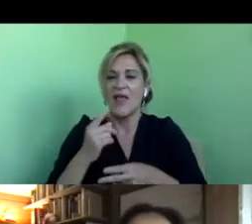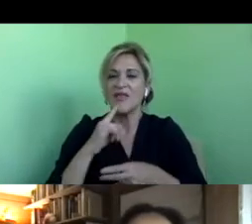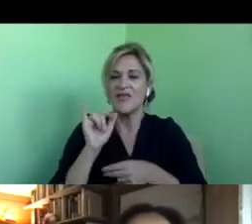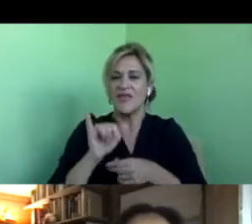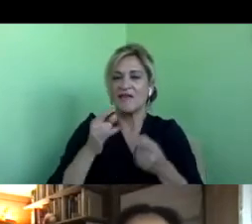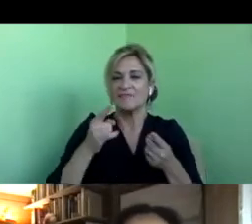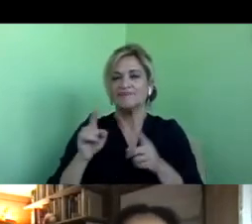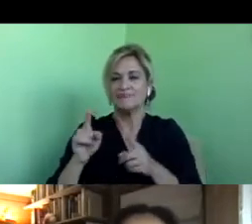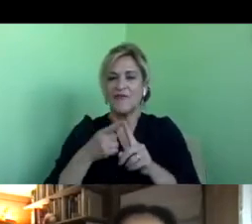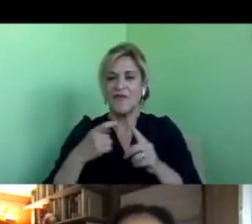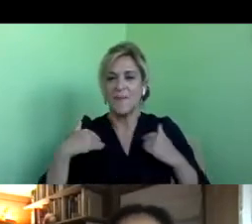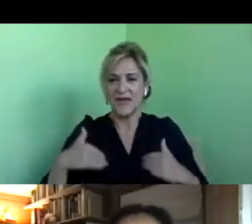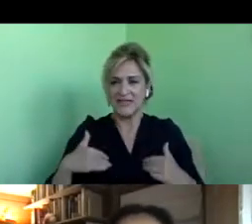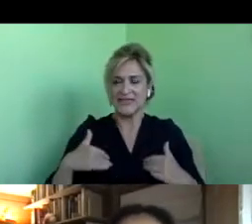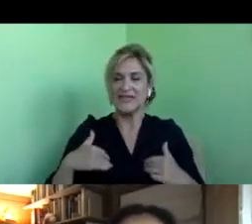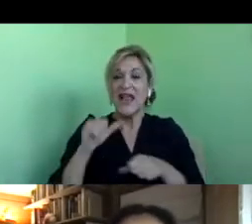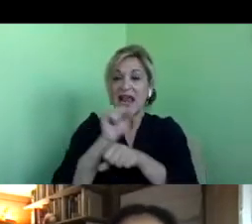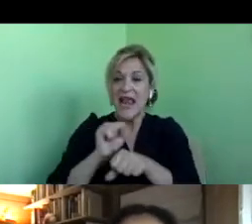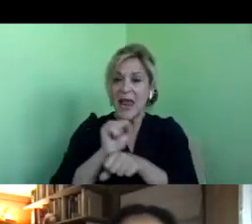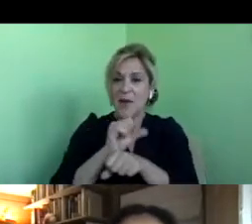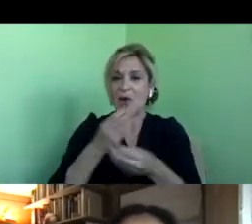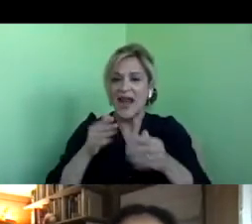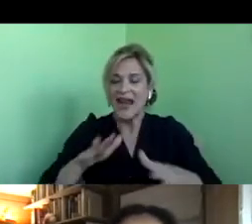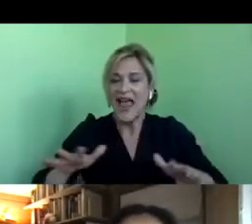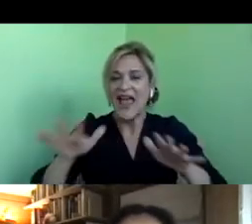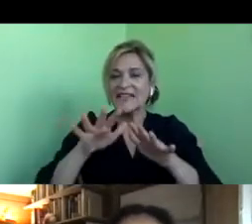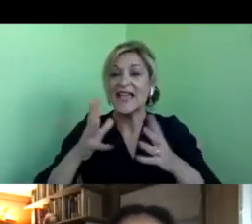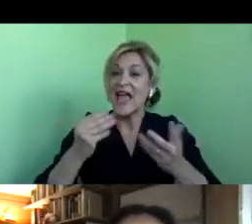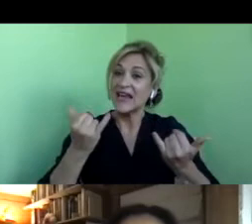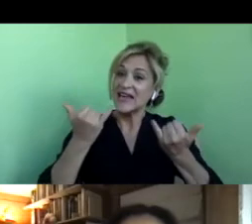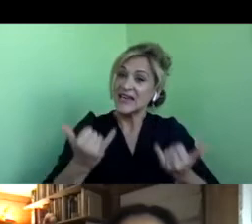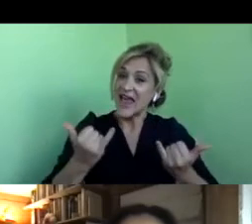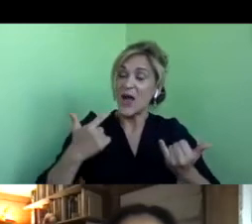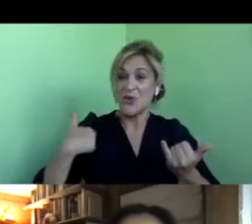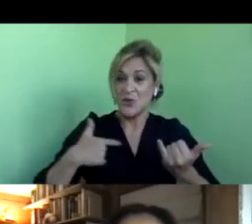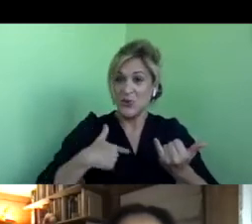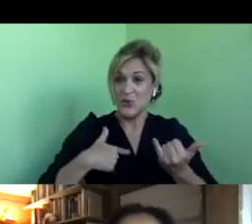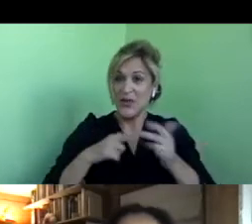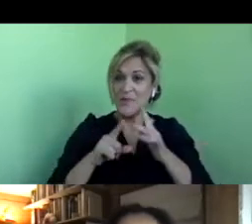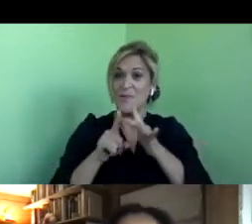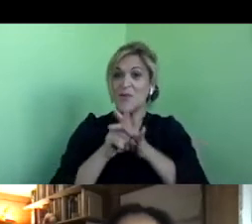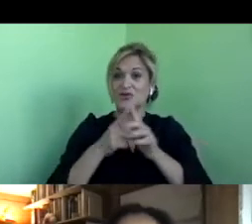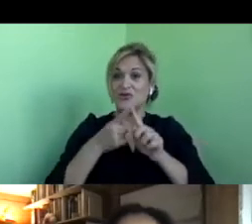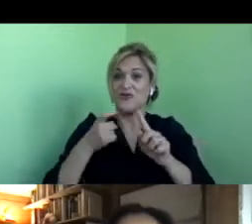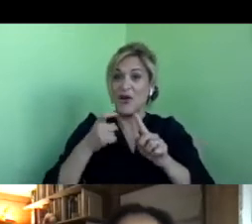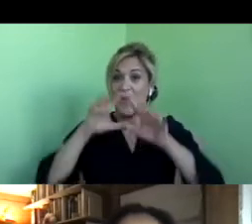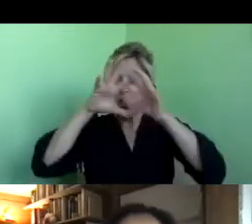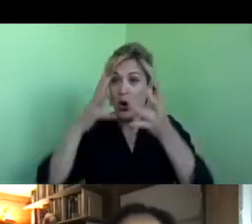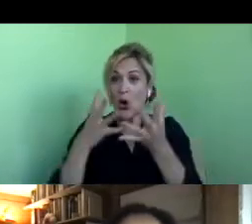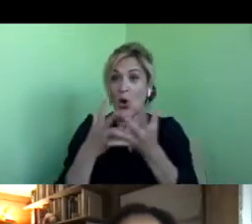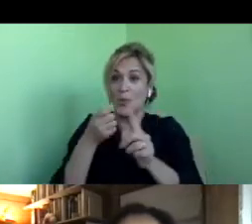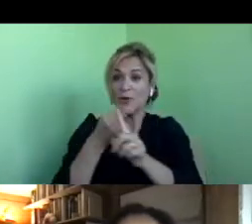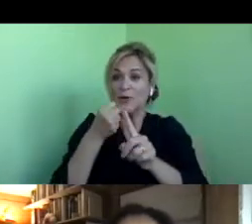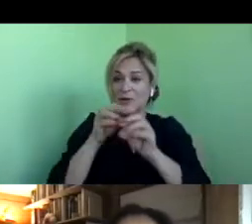bodies, labor, and land. And now, as we tentatively emerge from a time of global pandemic, we begin to